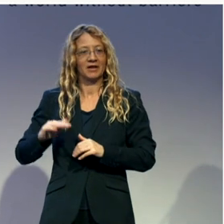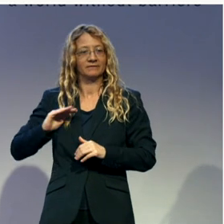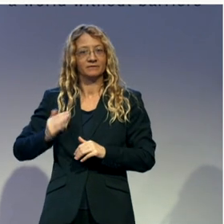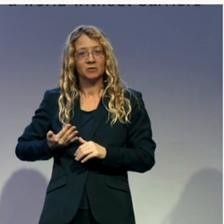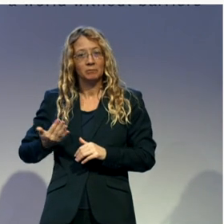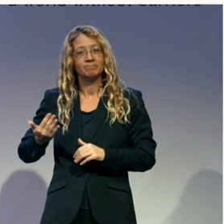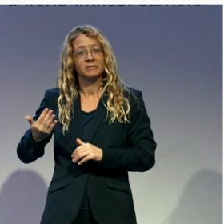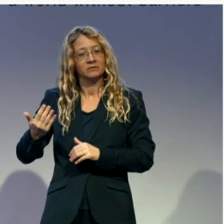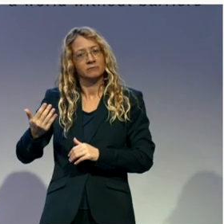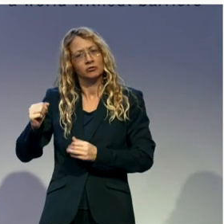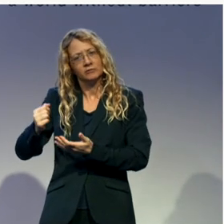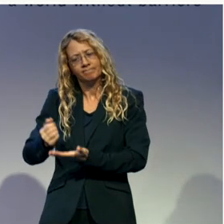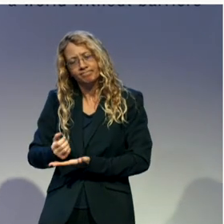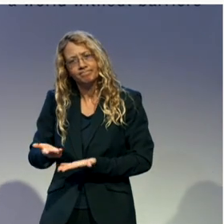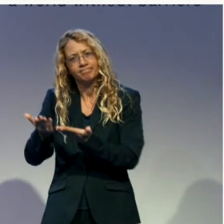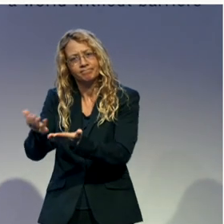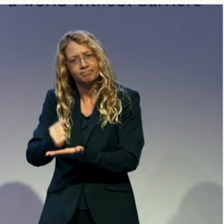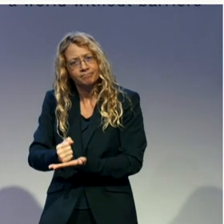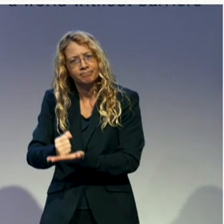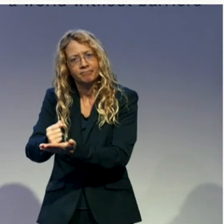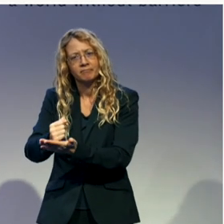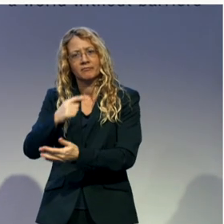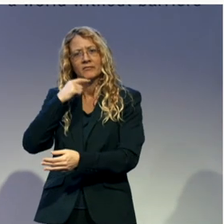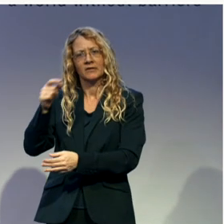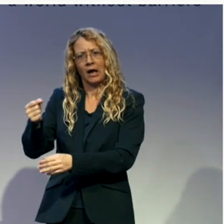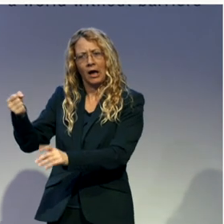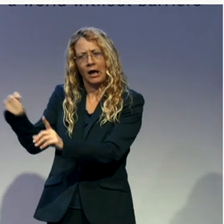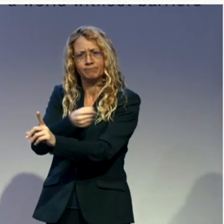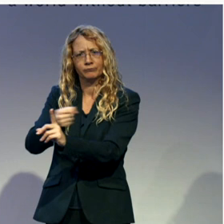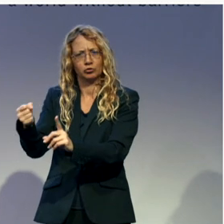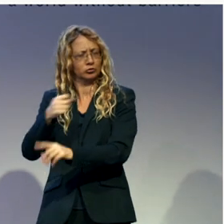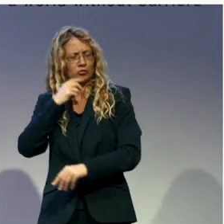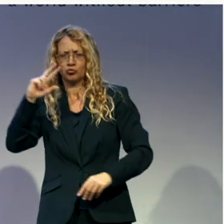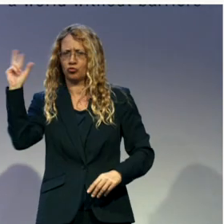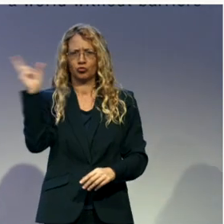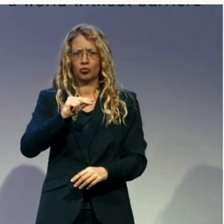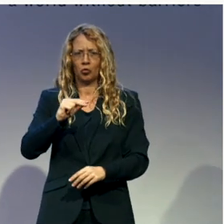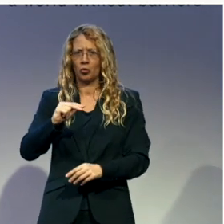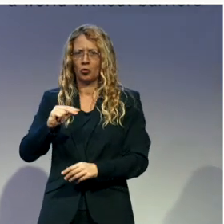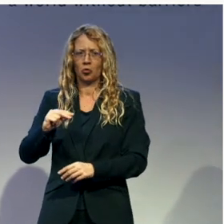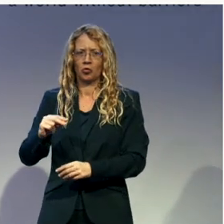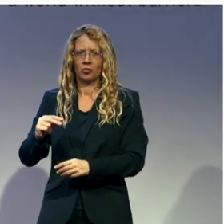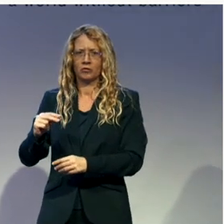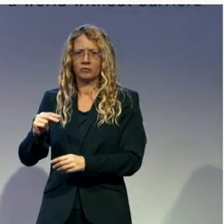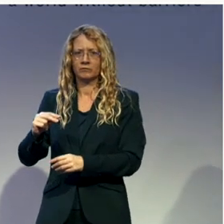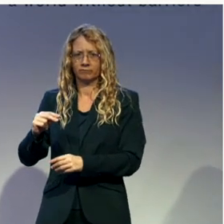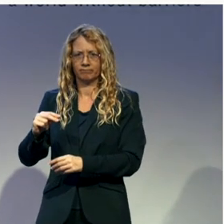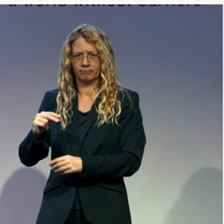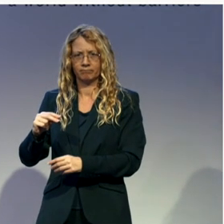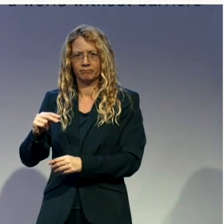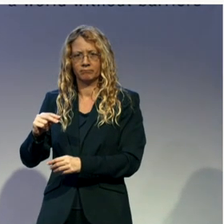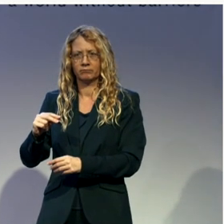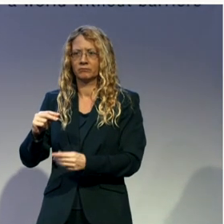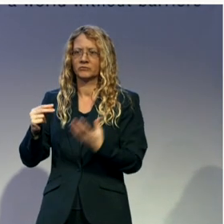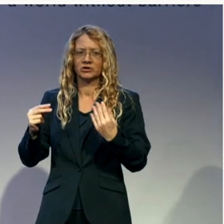yes to the right to give birth and have children and have their sexuality. It's also against